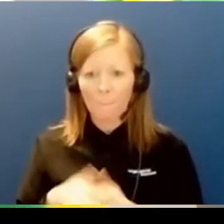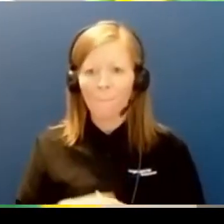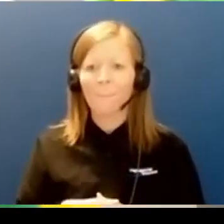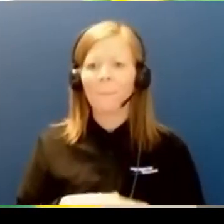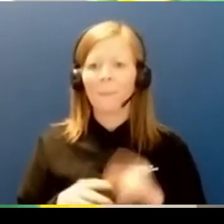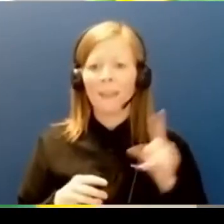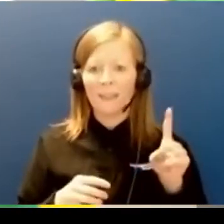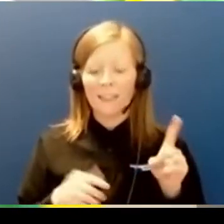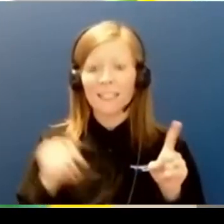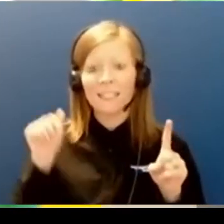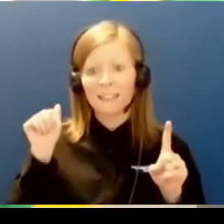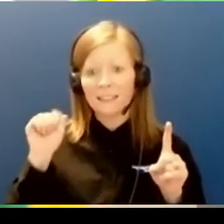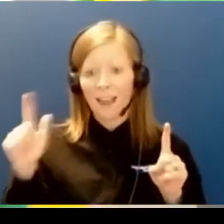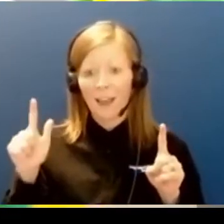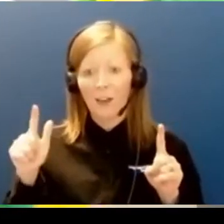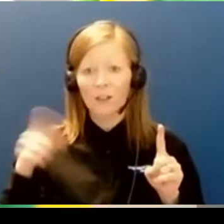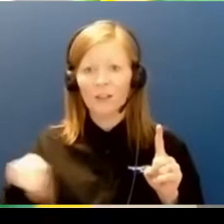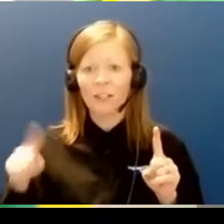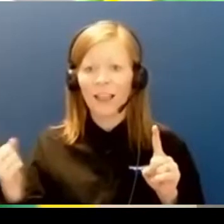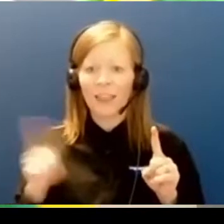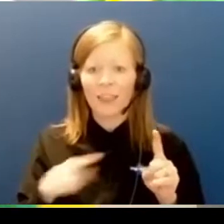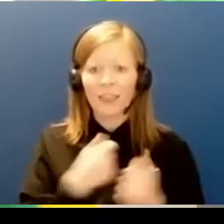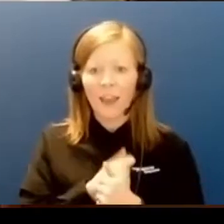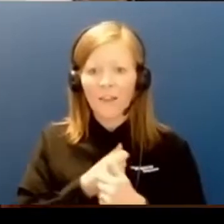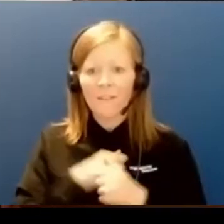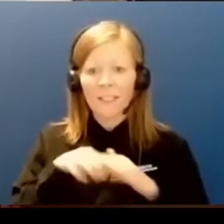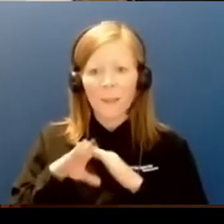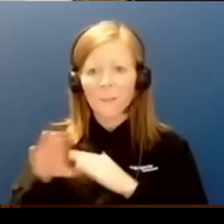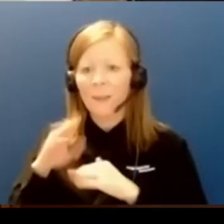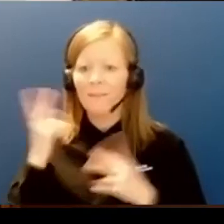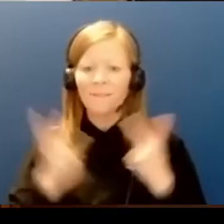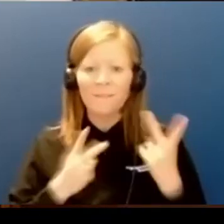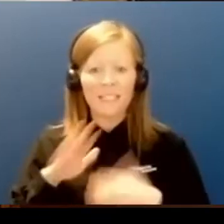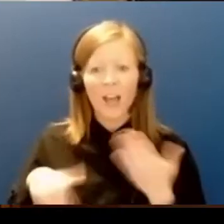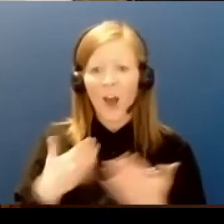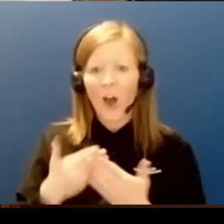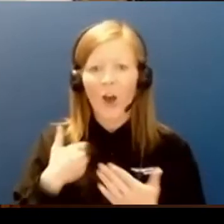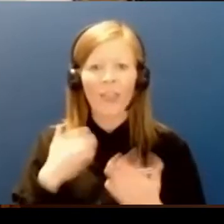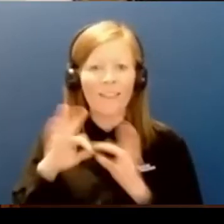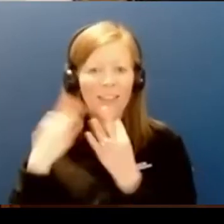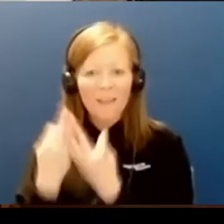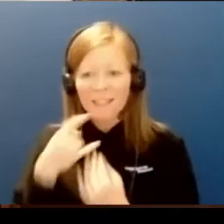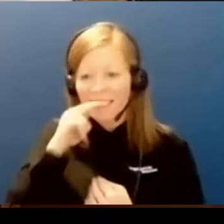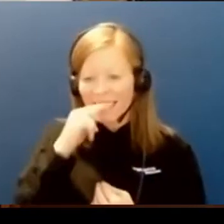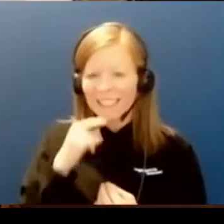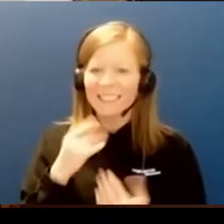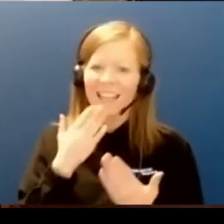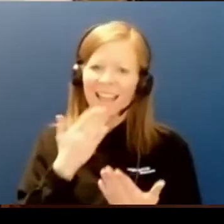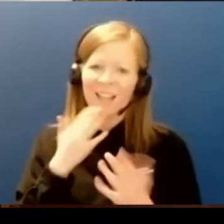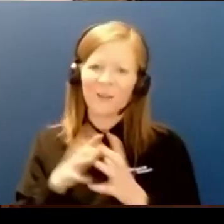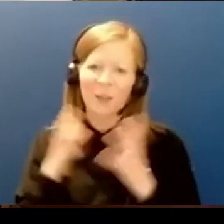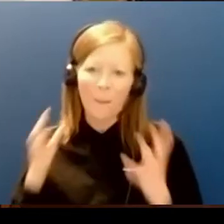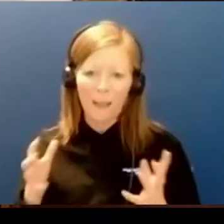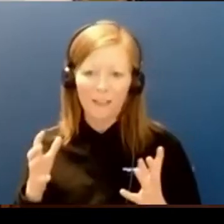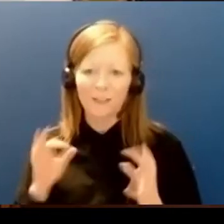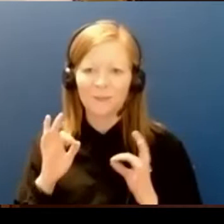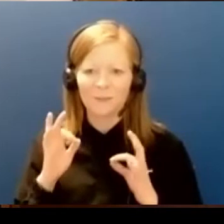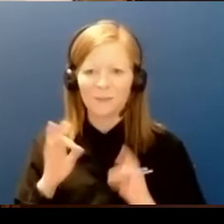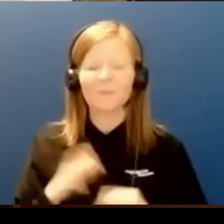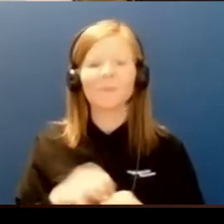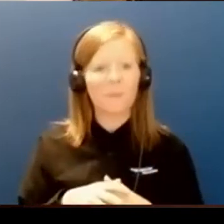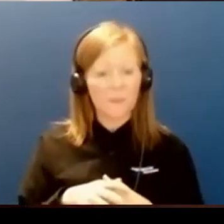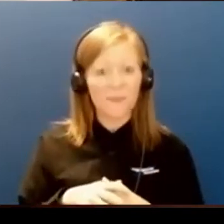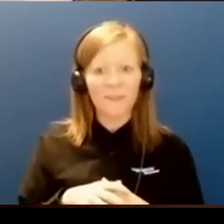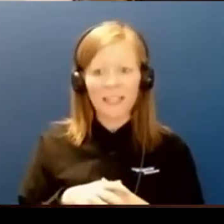come and visit all the families and kids. Oh, we just love Al. Thank you so much for bringing him. Now,